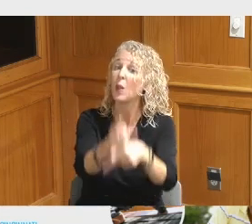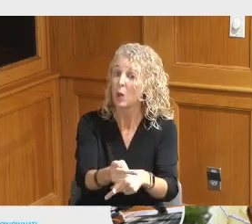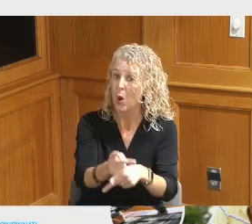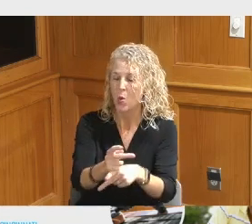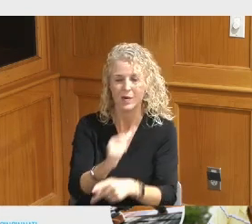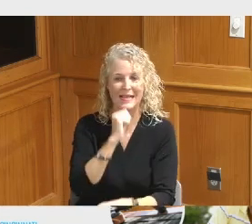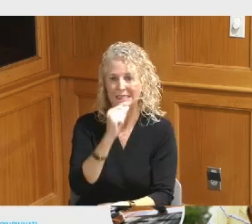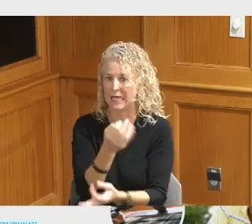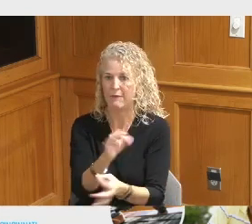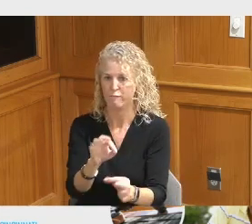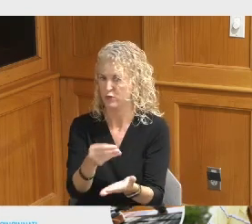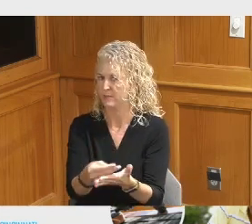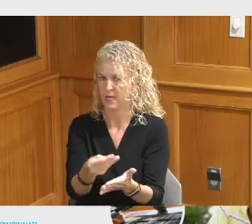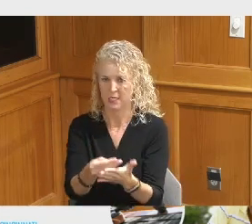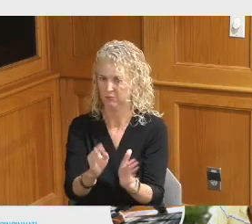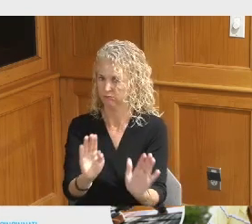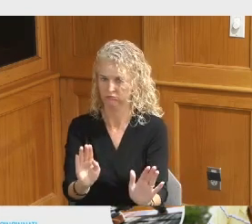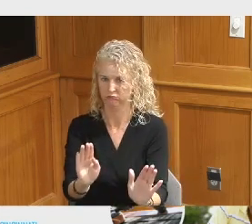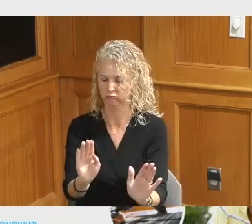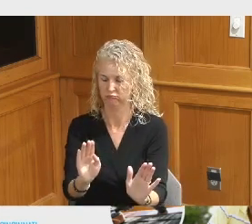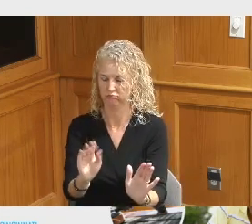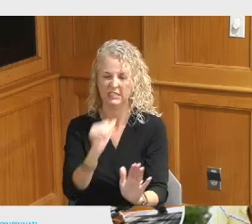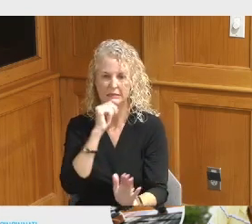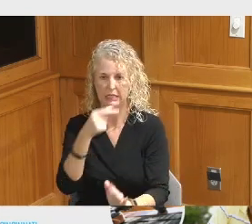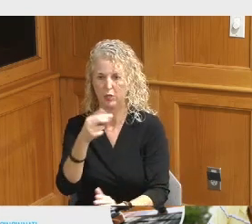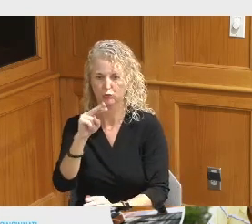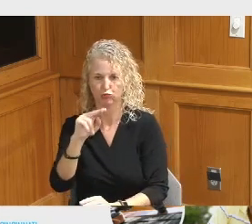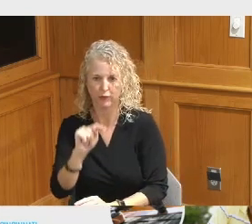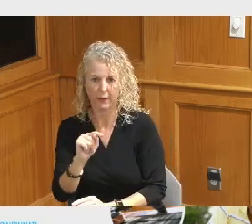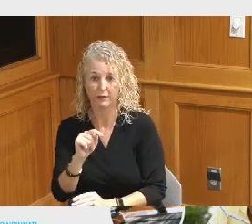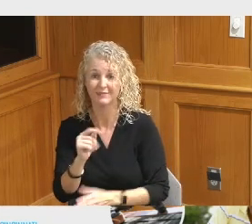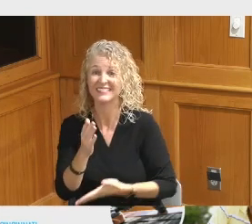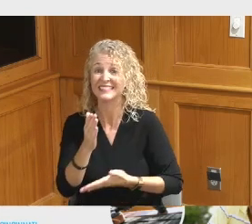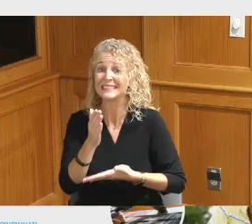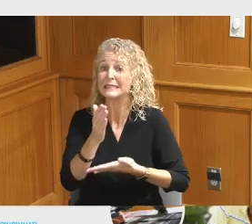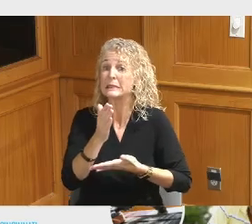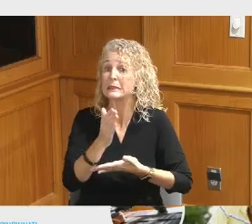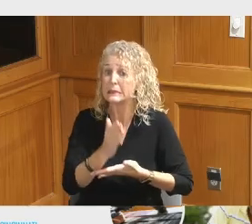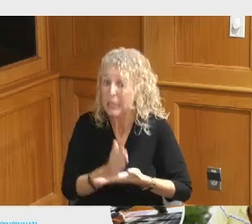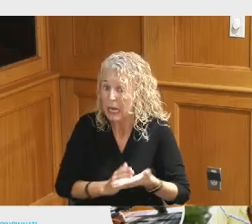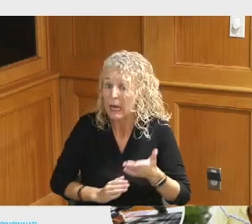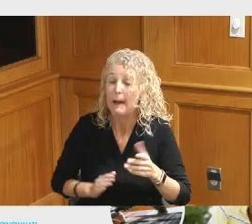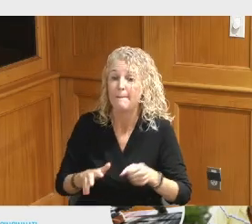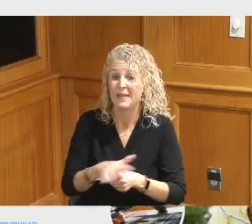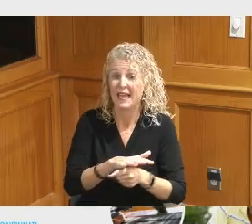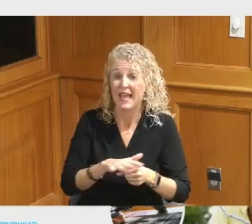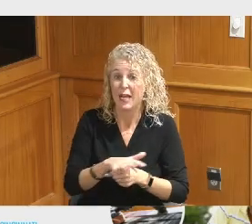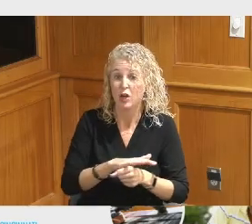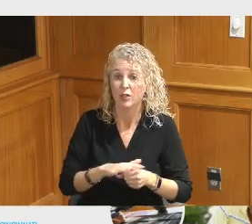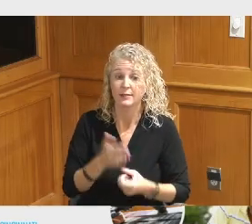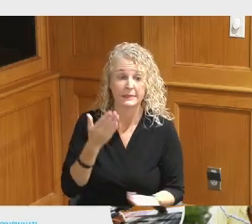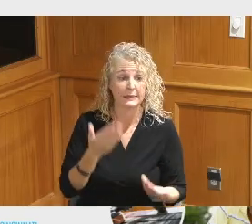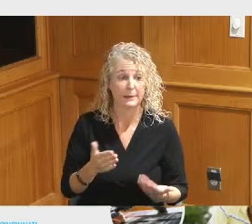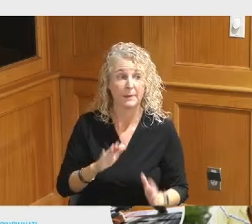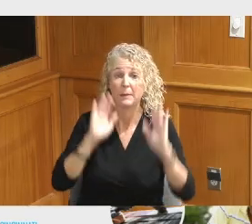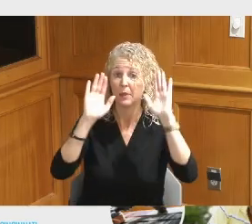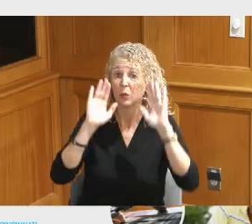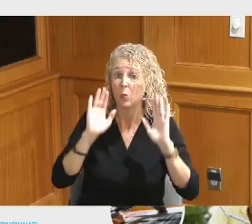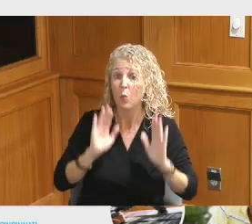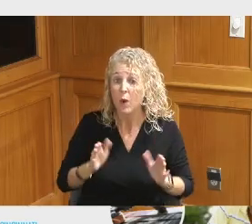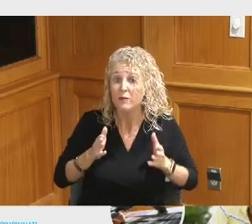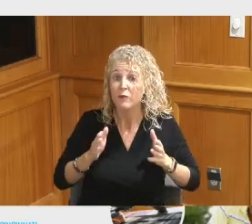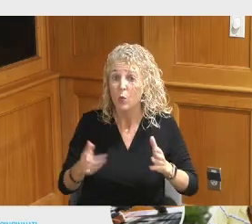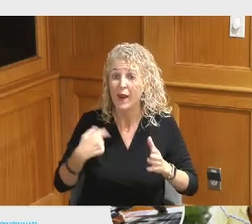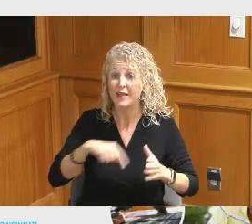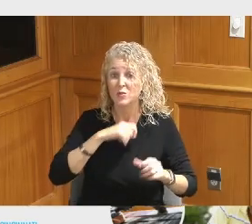grant funded, and also because there are some parts of the county where there are really great, easy ways for us to connect in